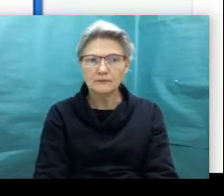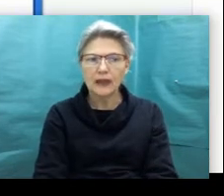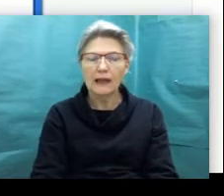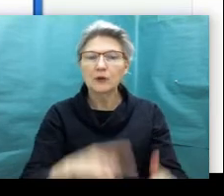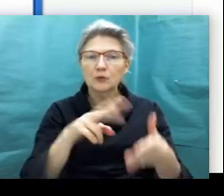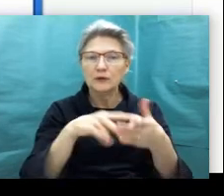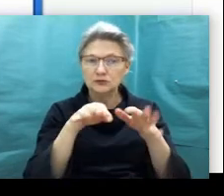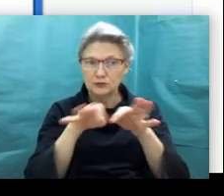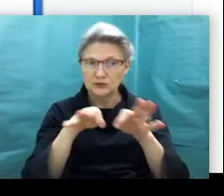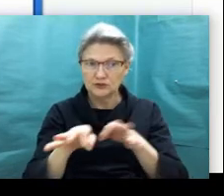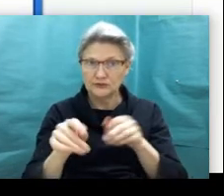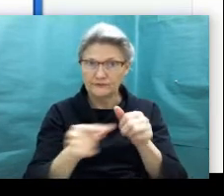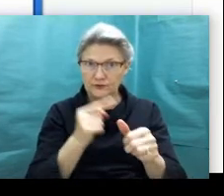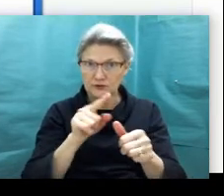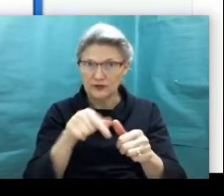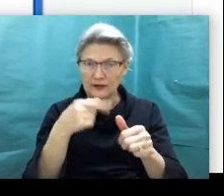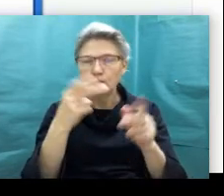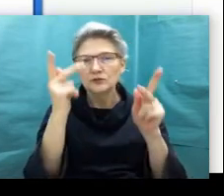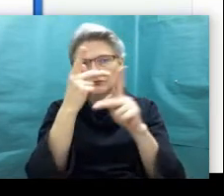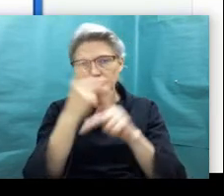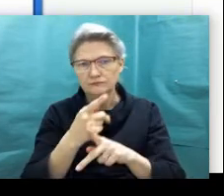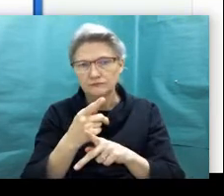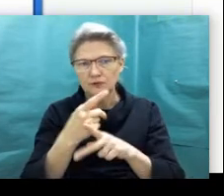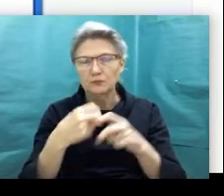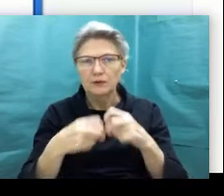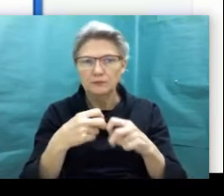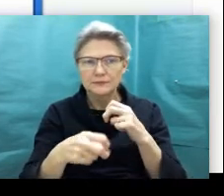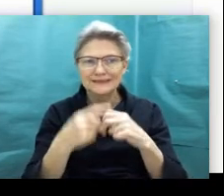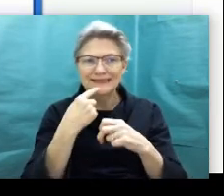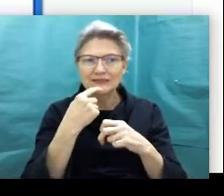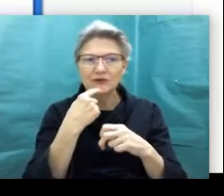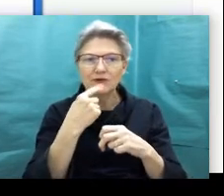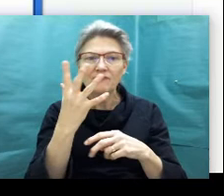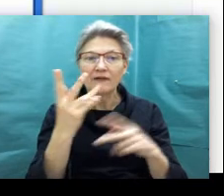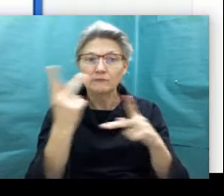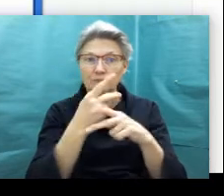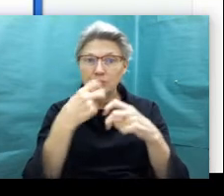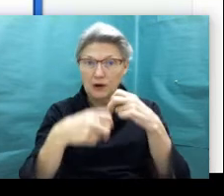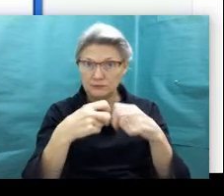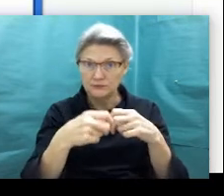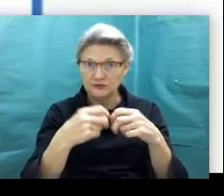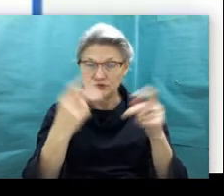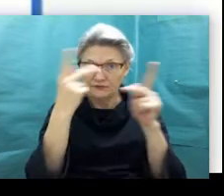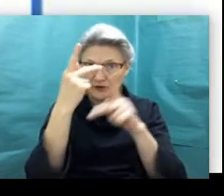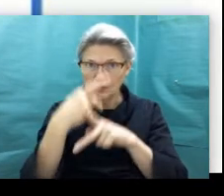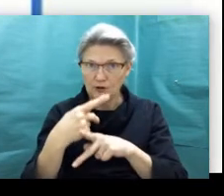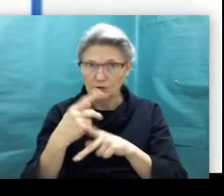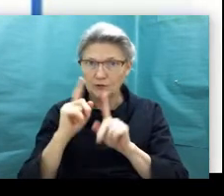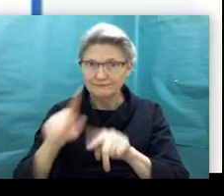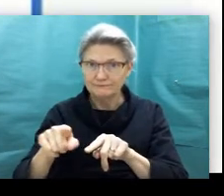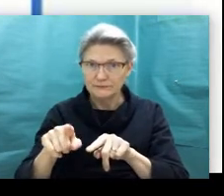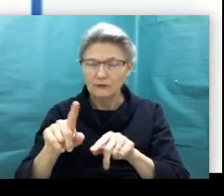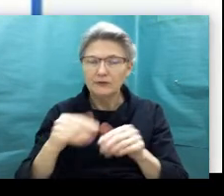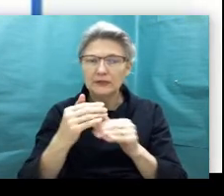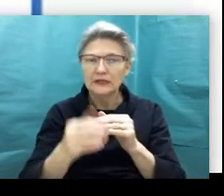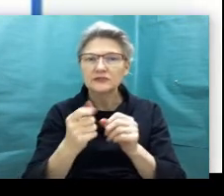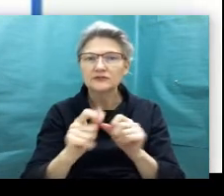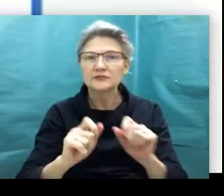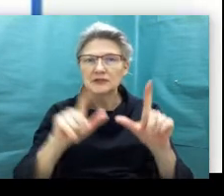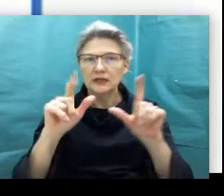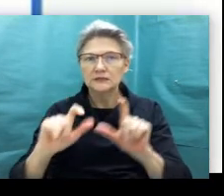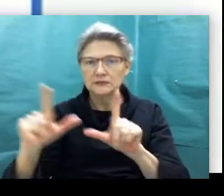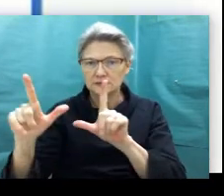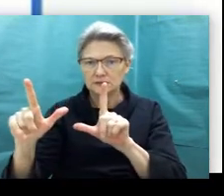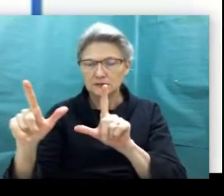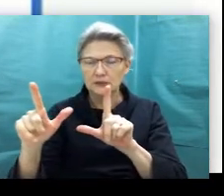read the directions first, and then we'll solve our problem. It says there are 5 problems to solve over the next few slides. 5 problems including